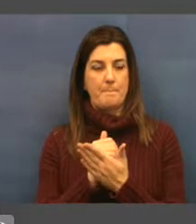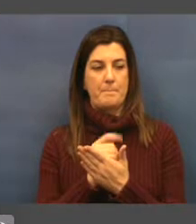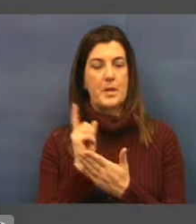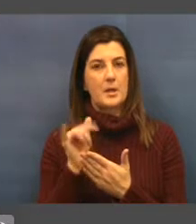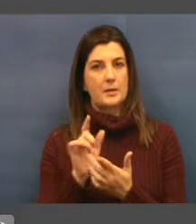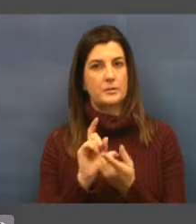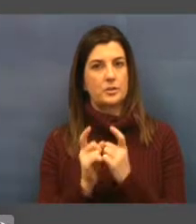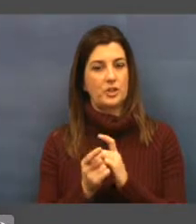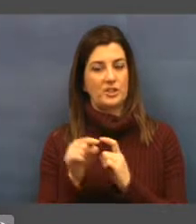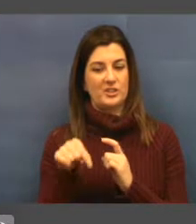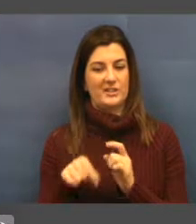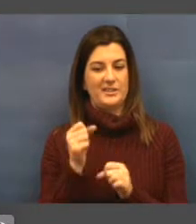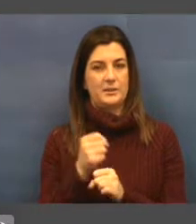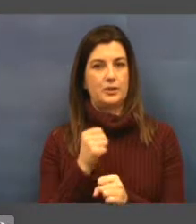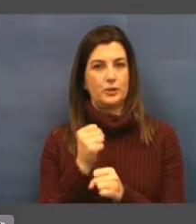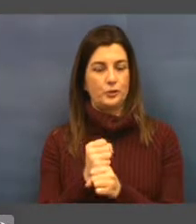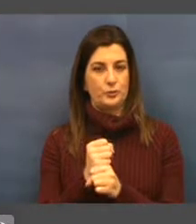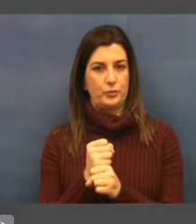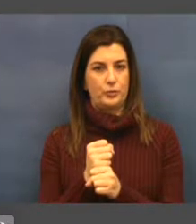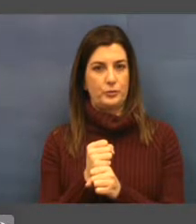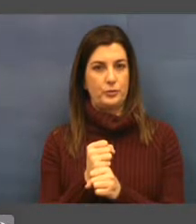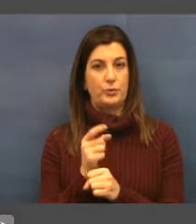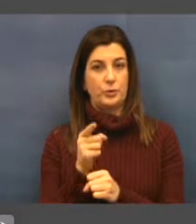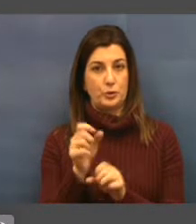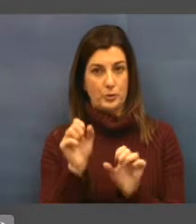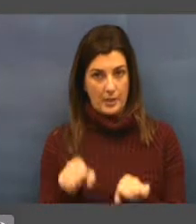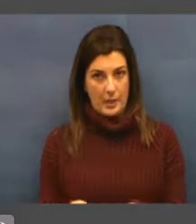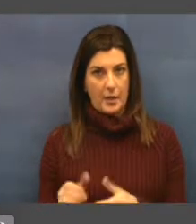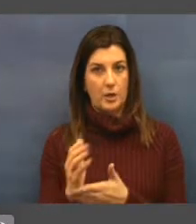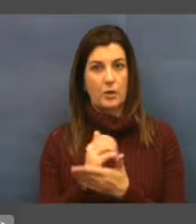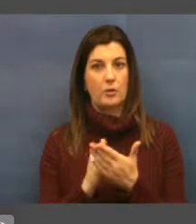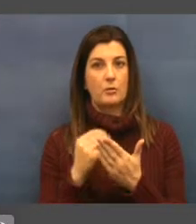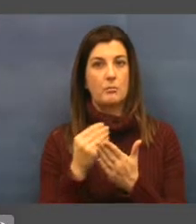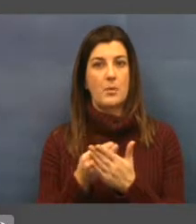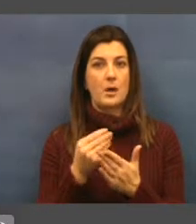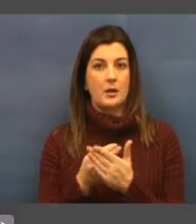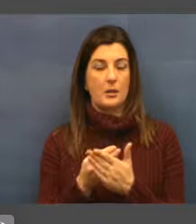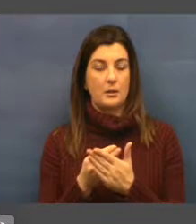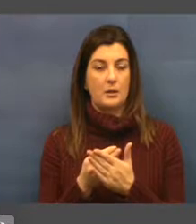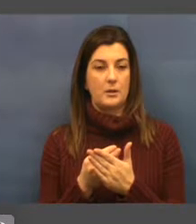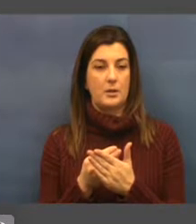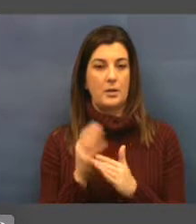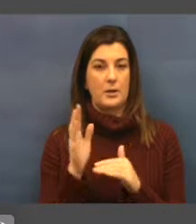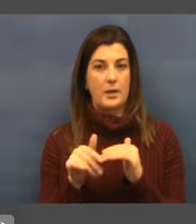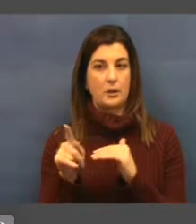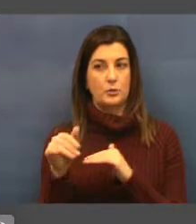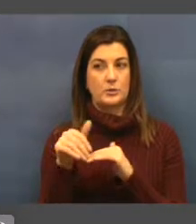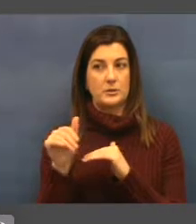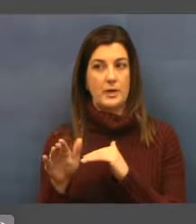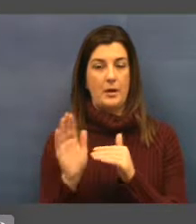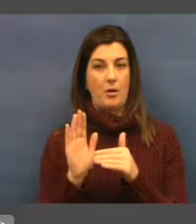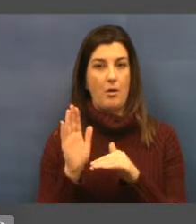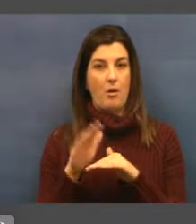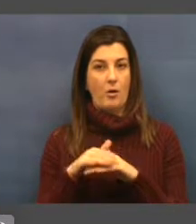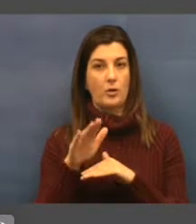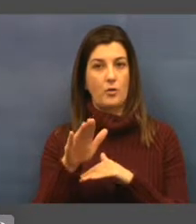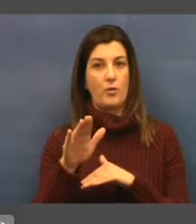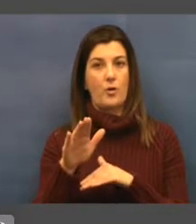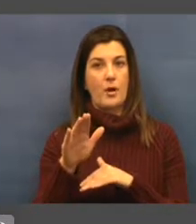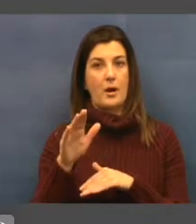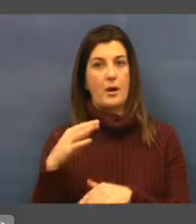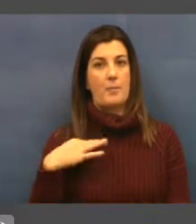That's a change this year, and so you can actually make more or less money than you submitted on your application,